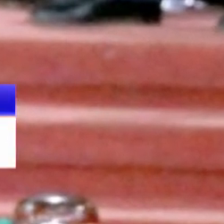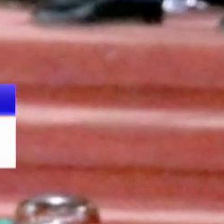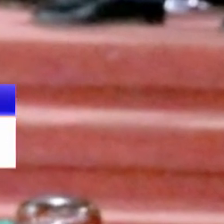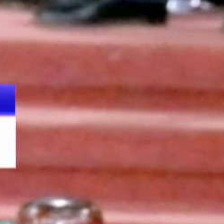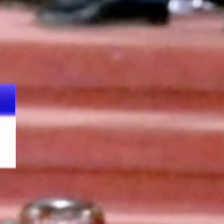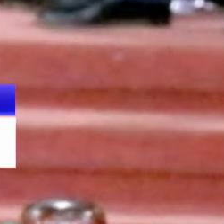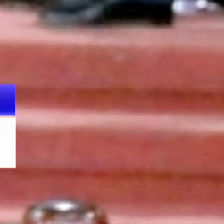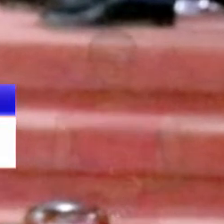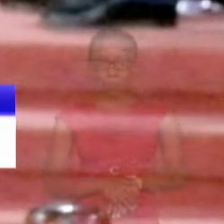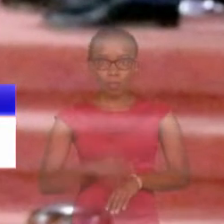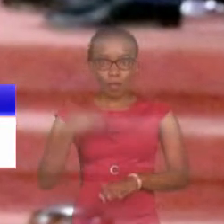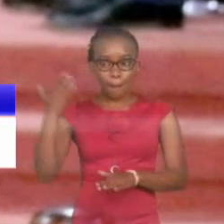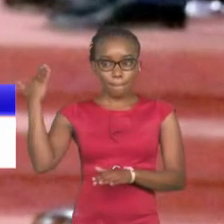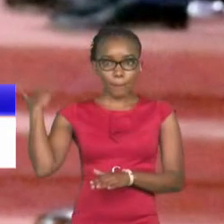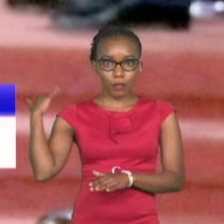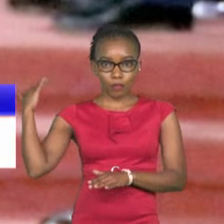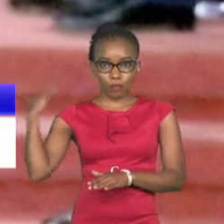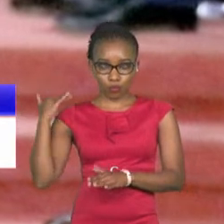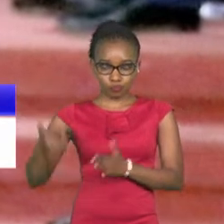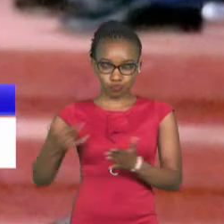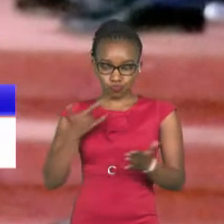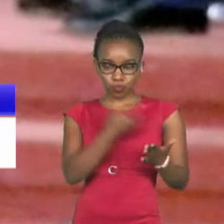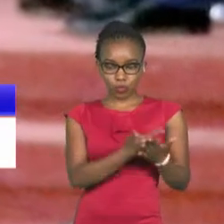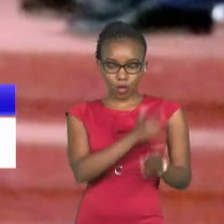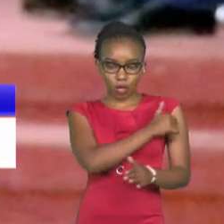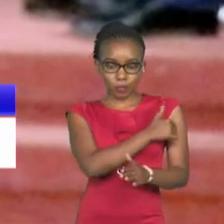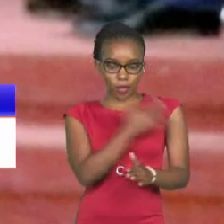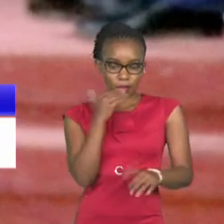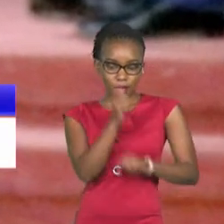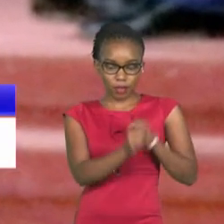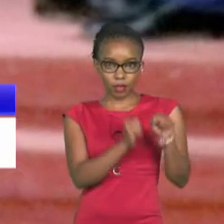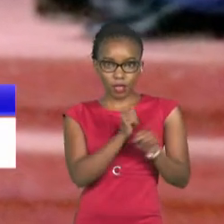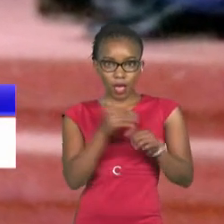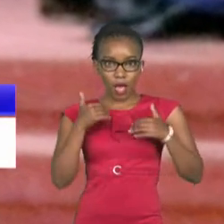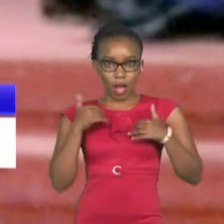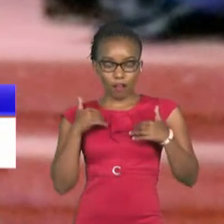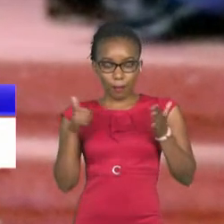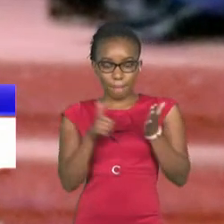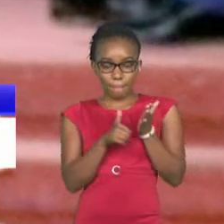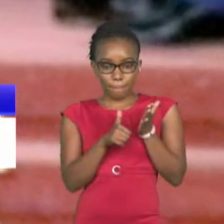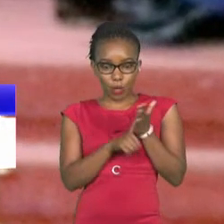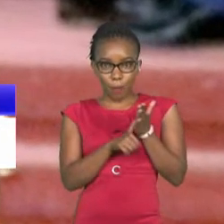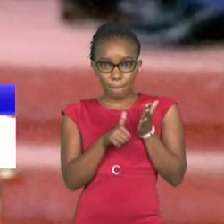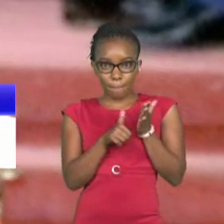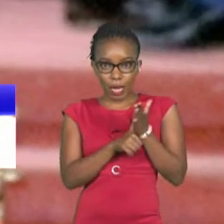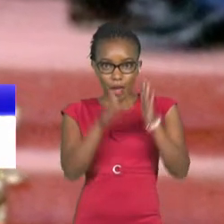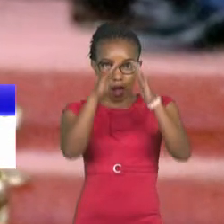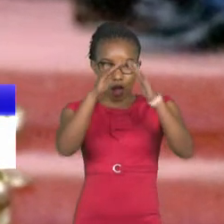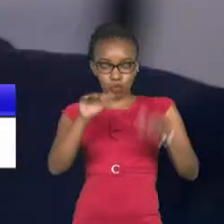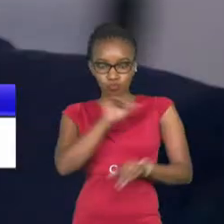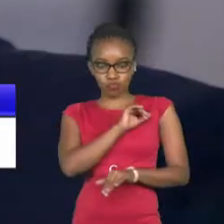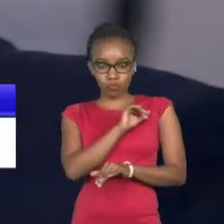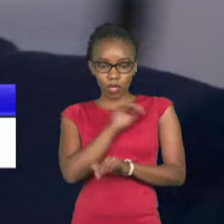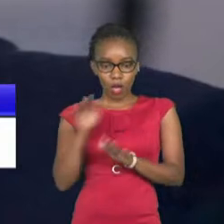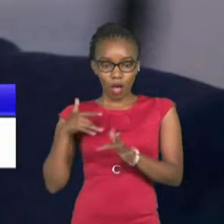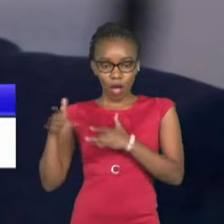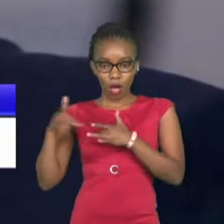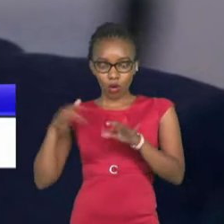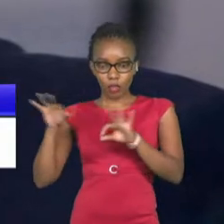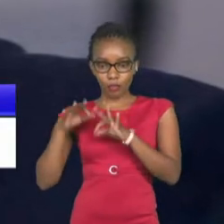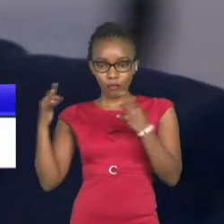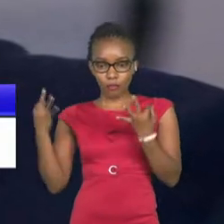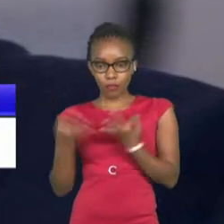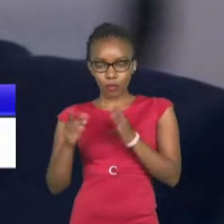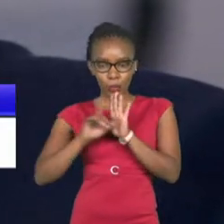Before his admission to hospital late last year, Haji had a hip injury in his house. Since then, according to the family, he has been